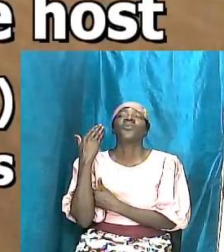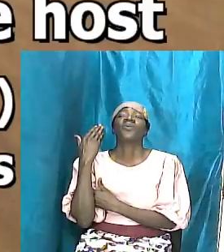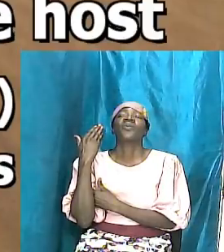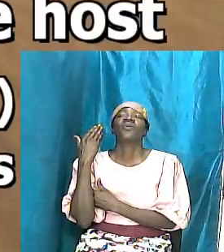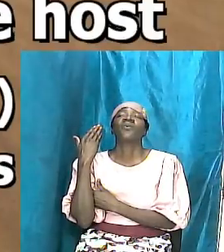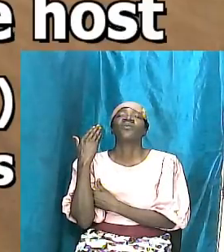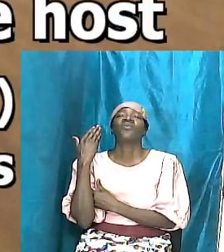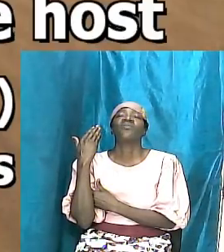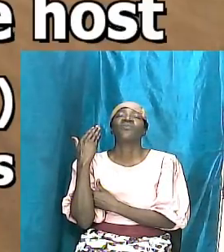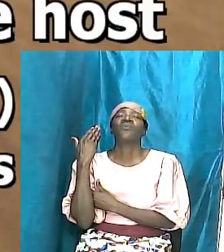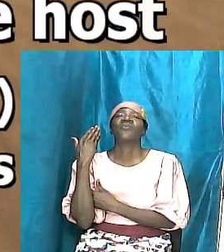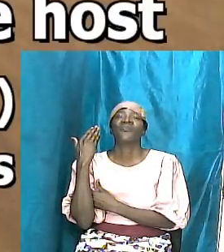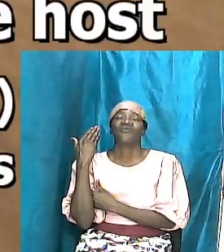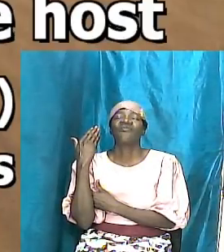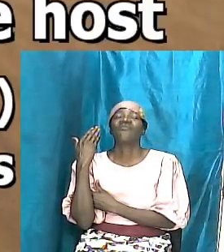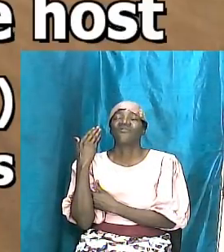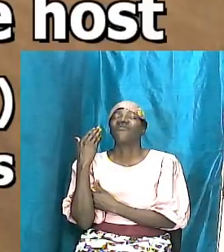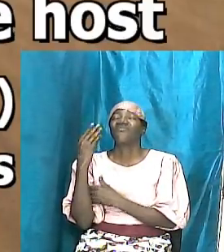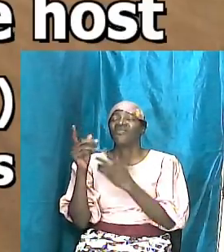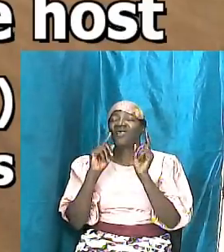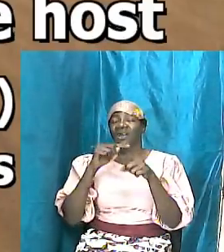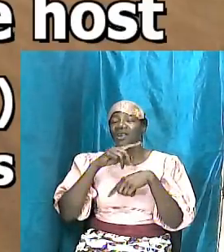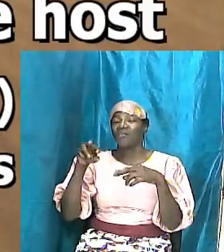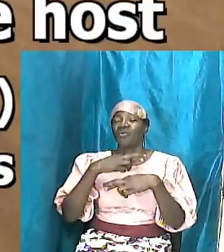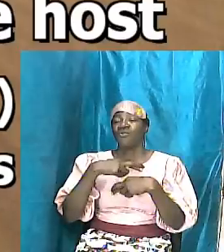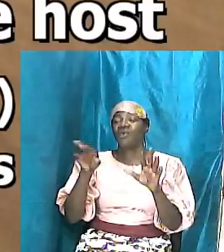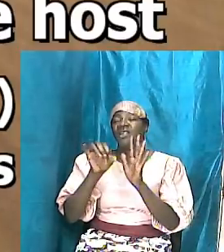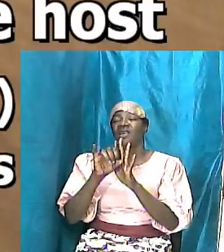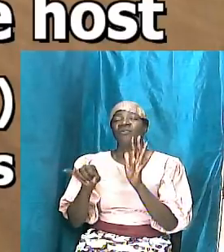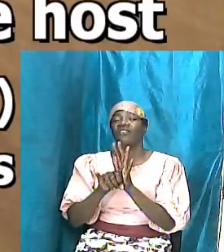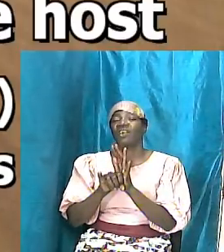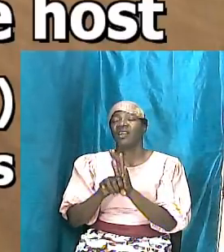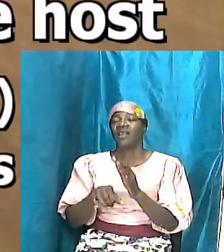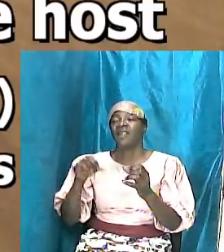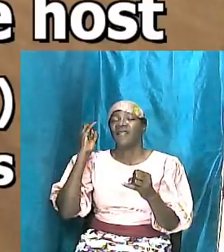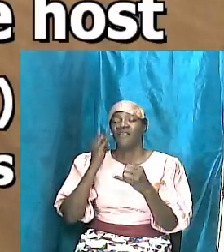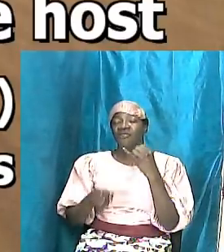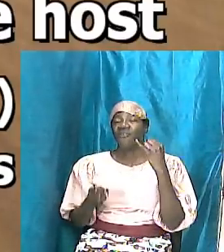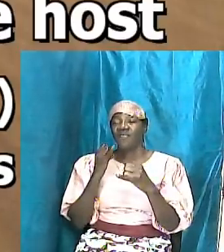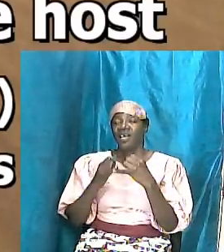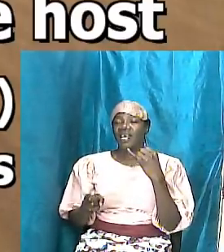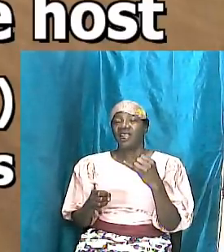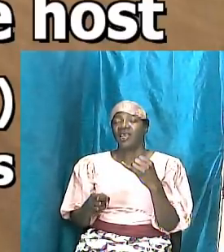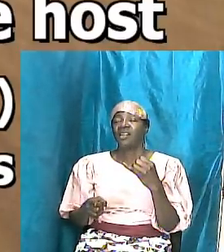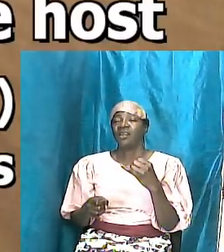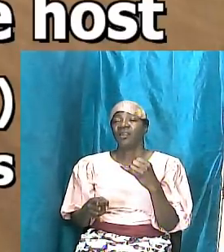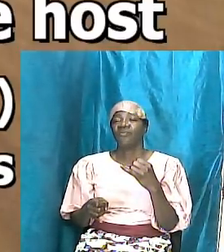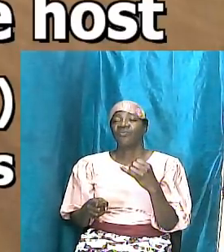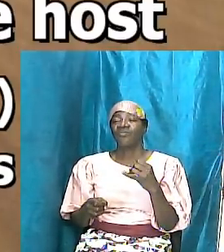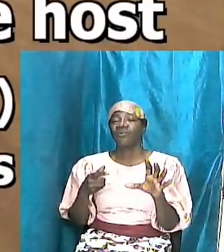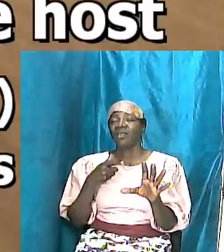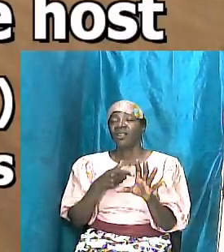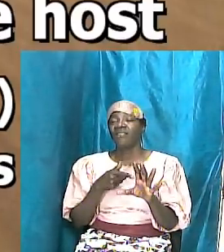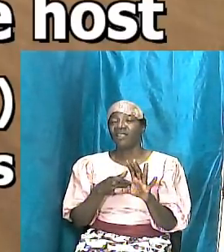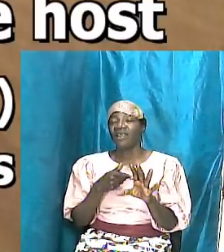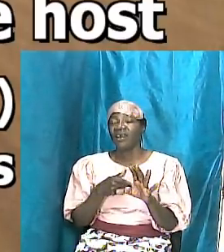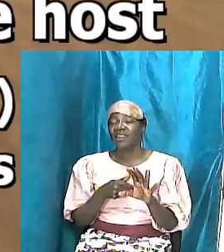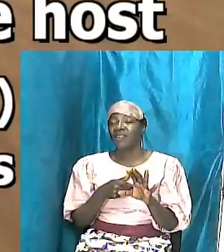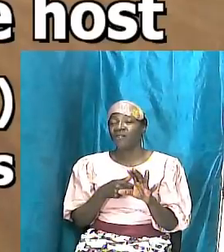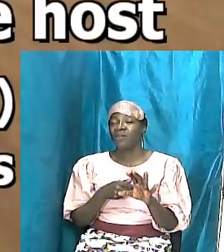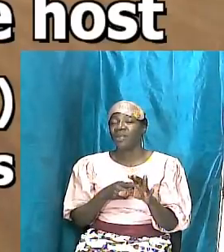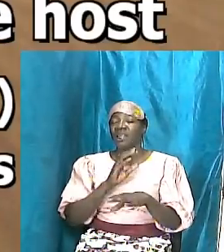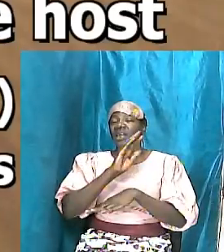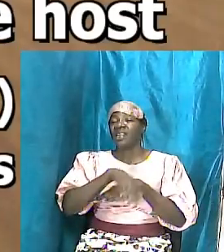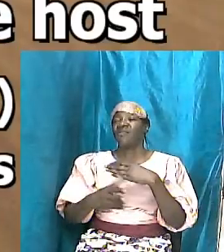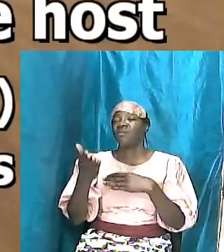now. We're talking about redemption. This is the final phase of the redemption. It started from the evening before,